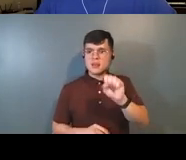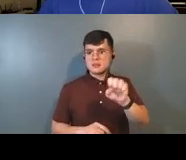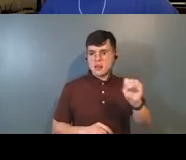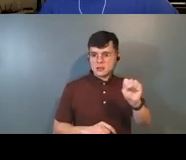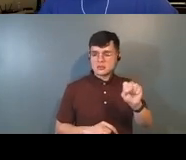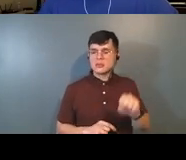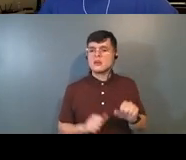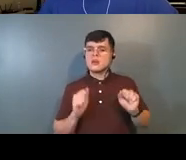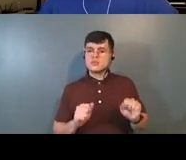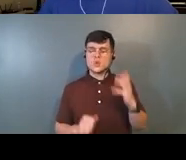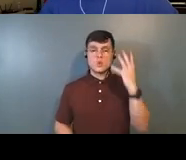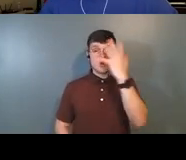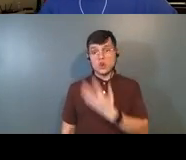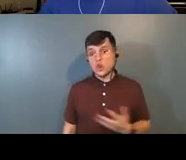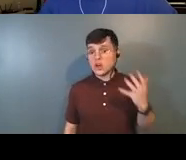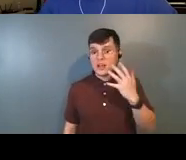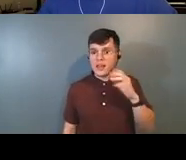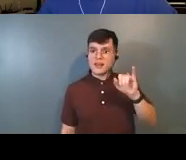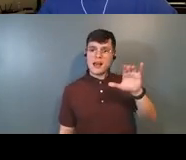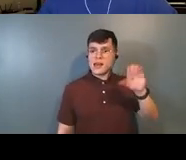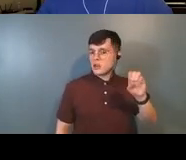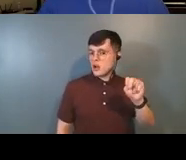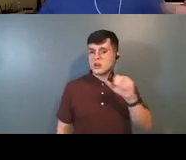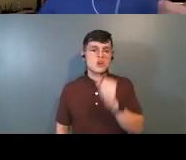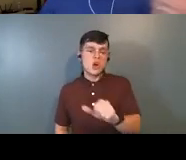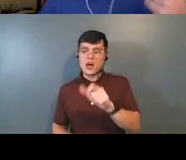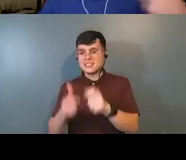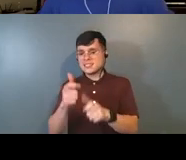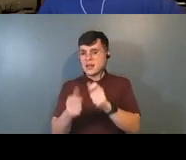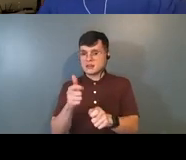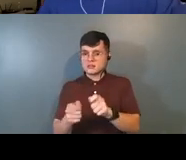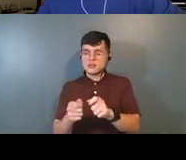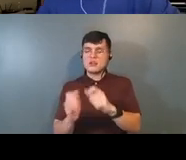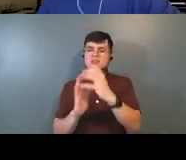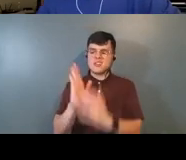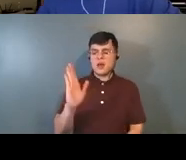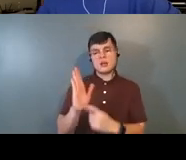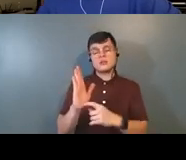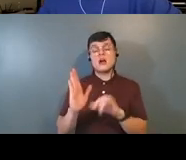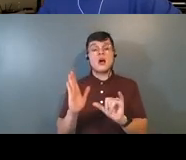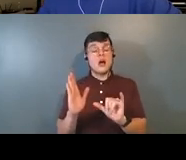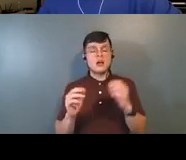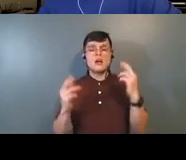to kind of look like icons instead of as text. And in doing this,